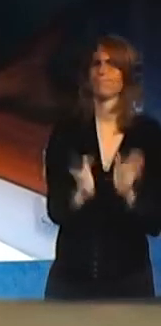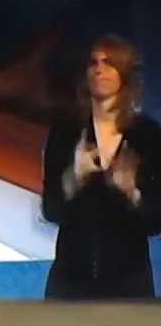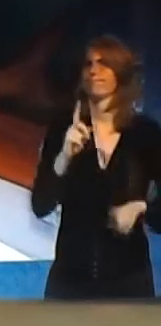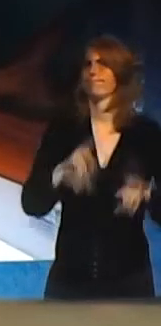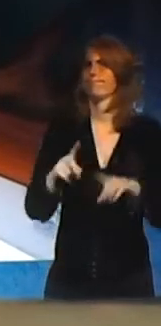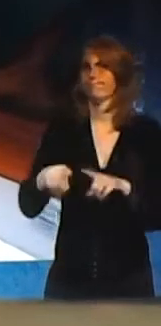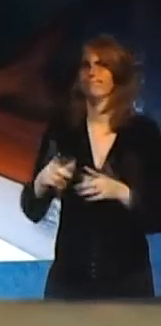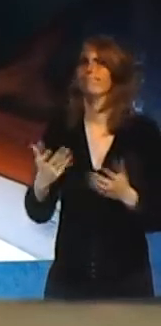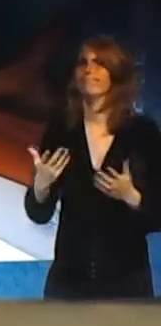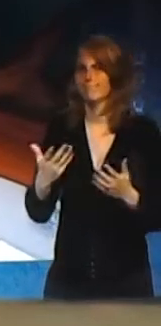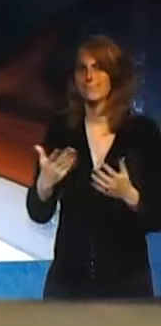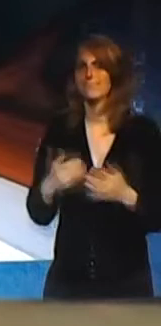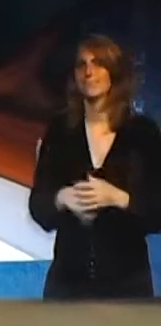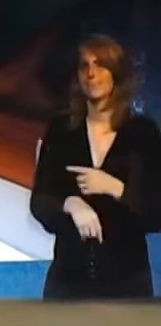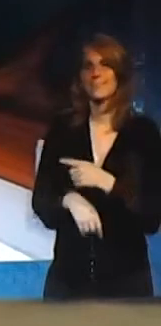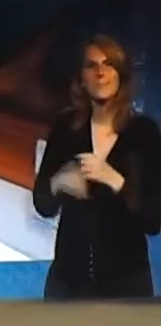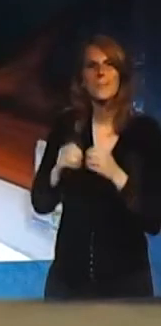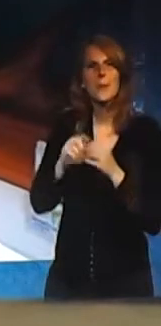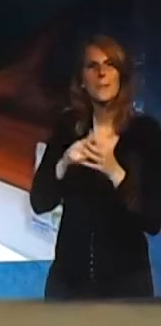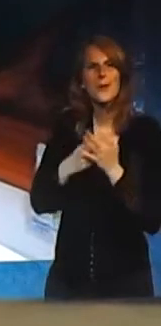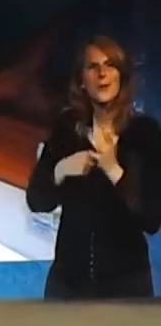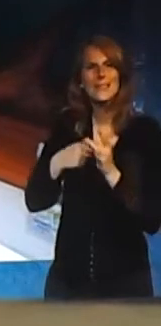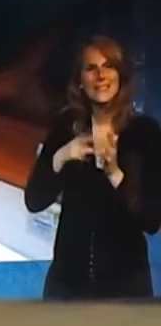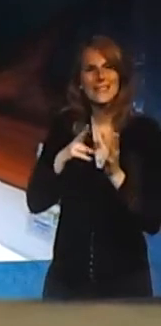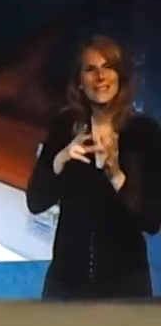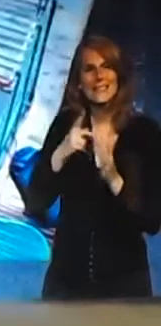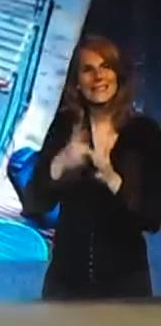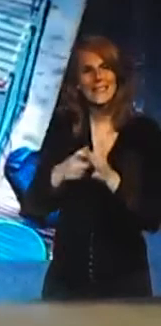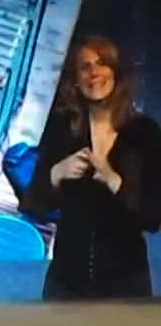Bertie. Bertie is an African pygmy hedgehog.